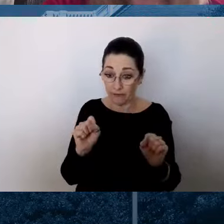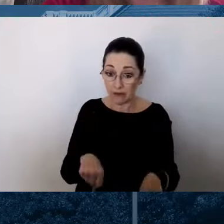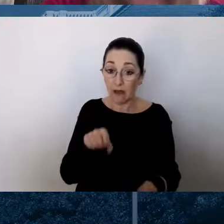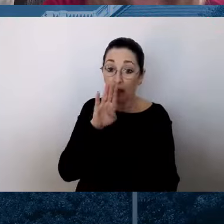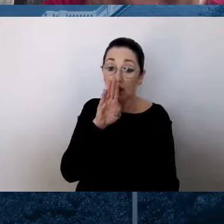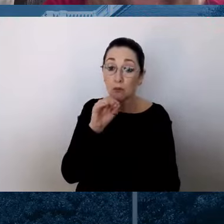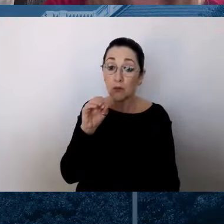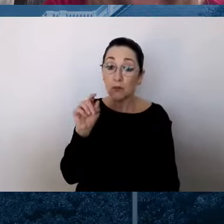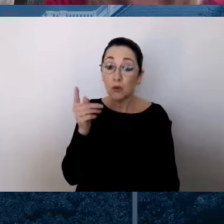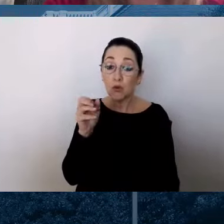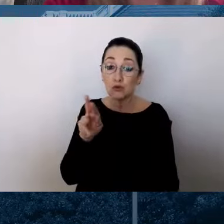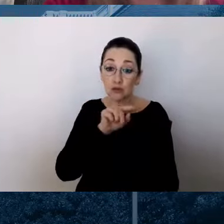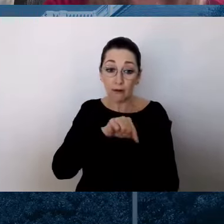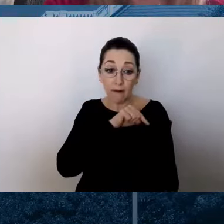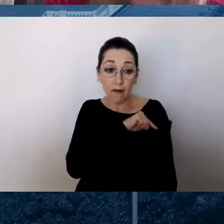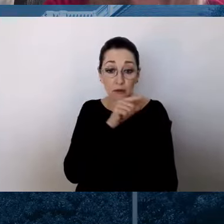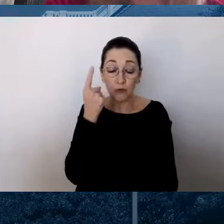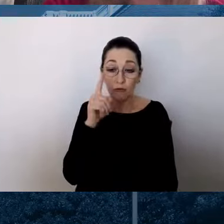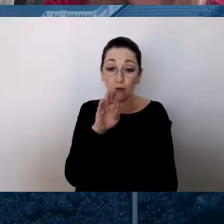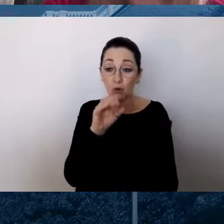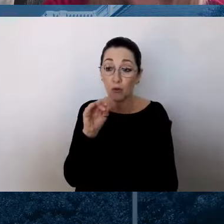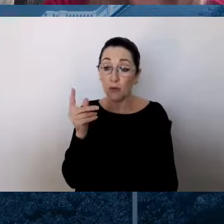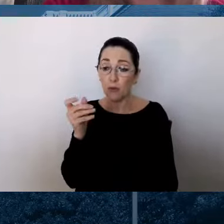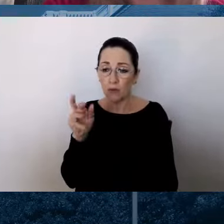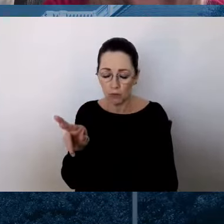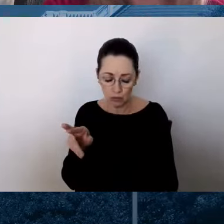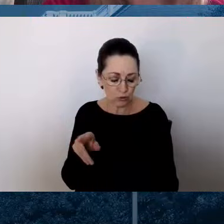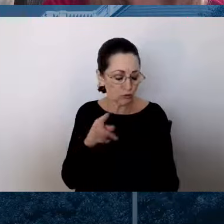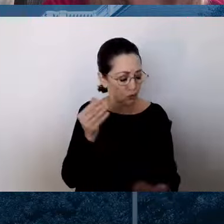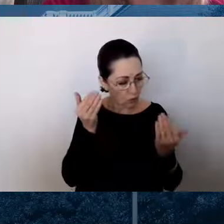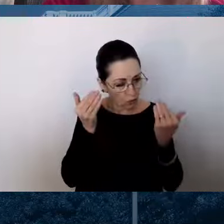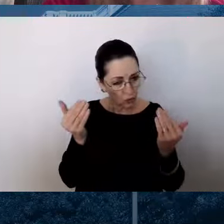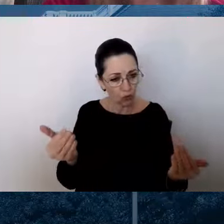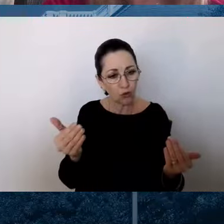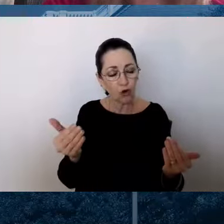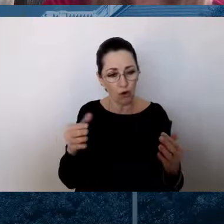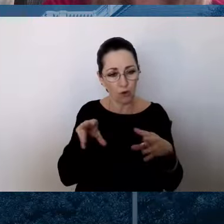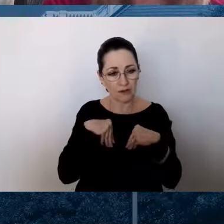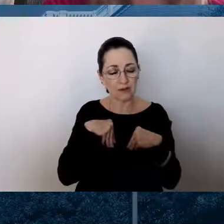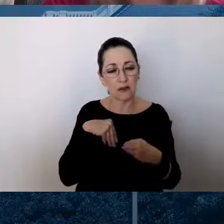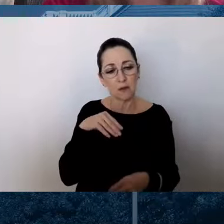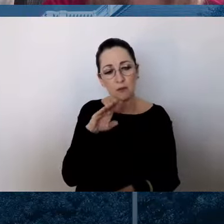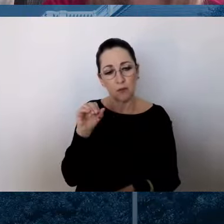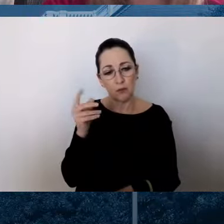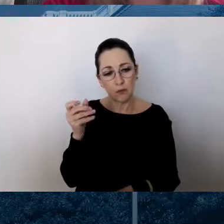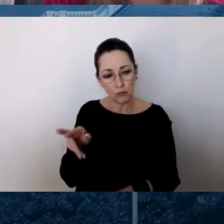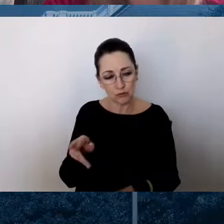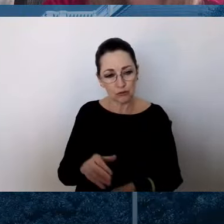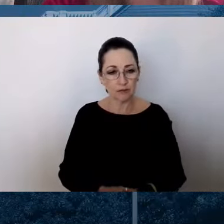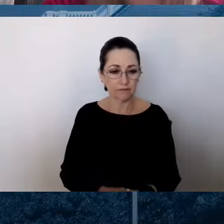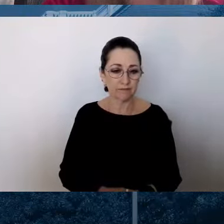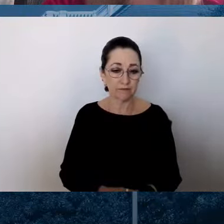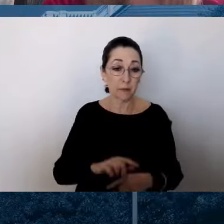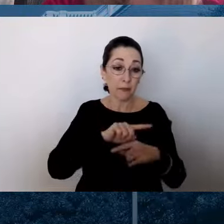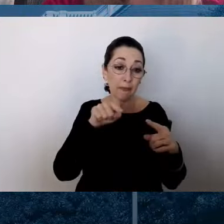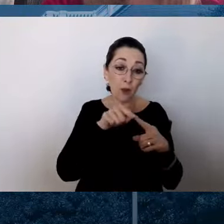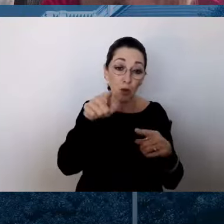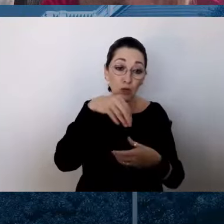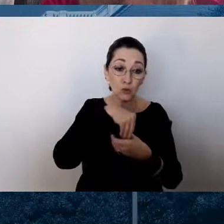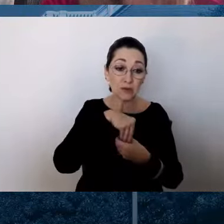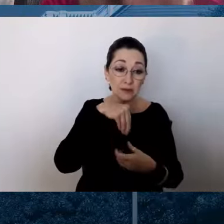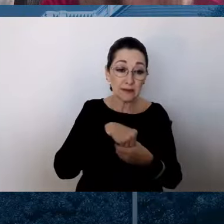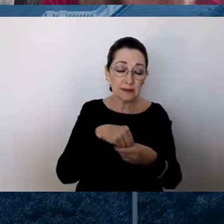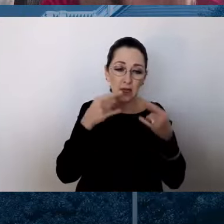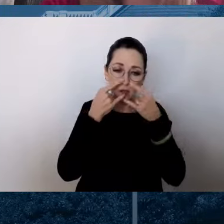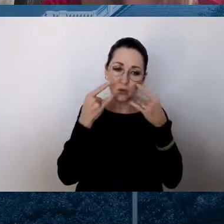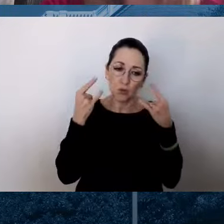get one. I'll talk more in a minute about what we know about boosters. wearing a mask when in indoor public settings